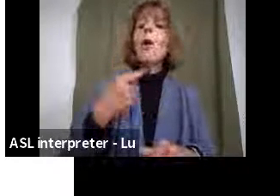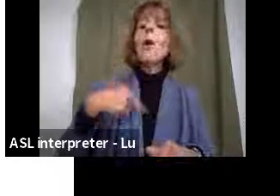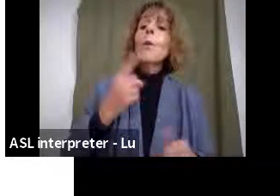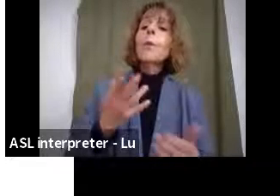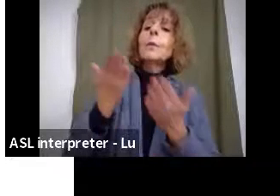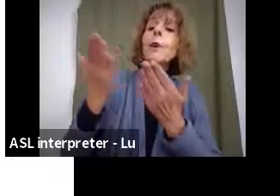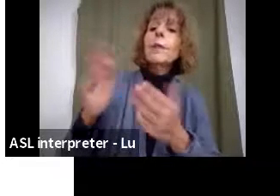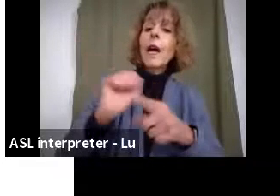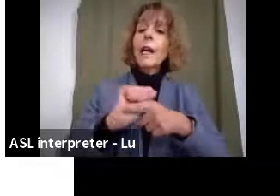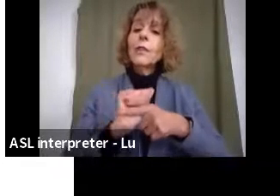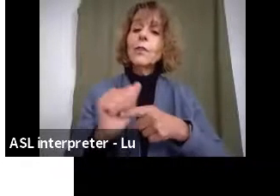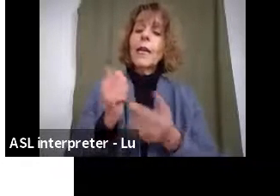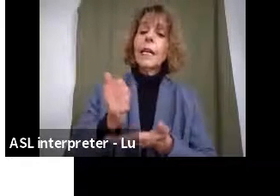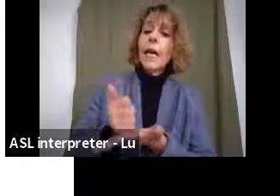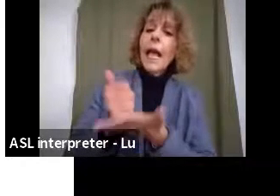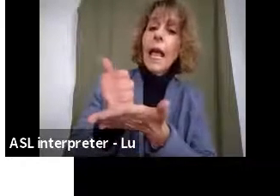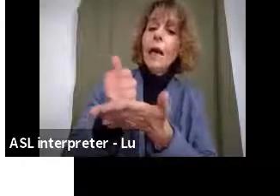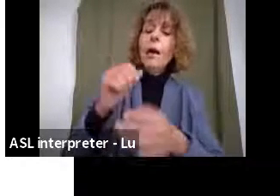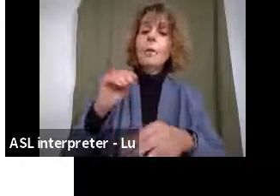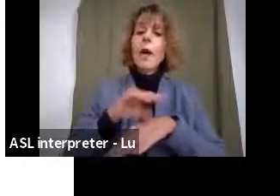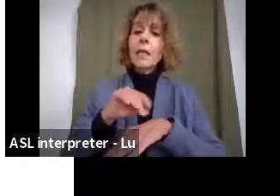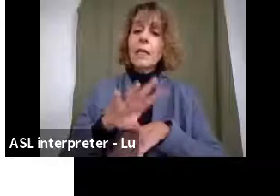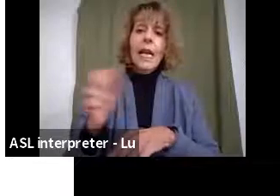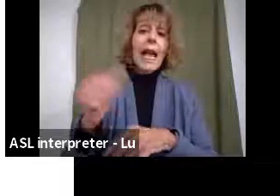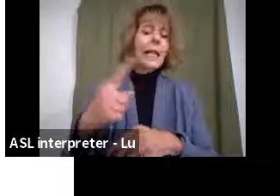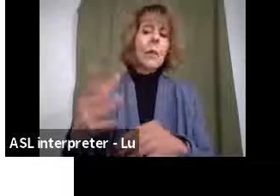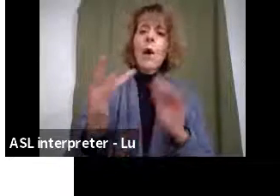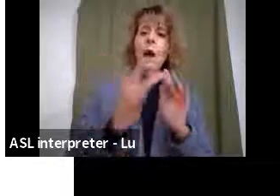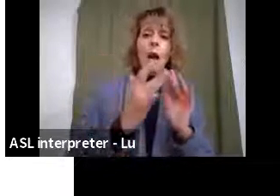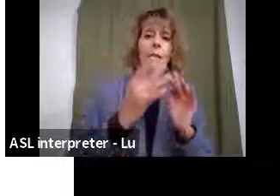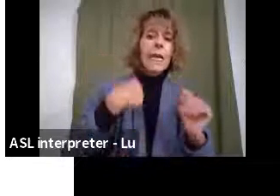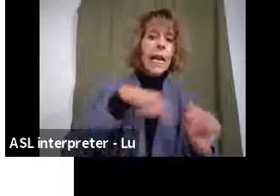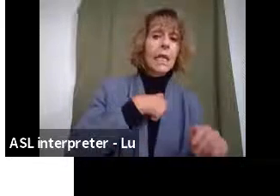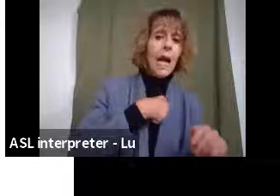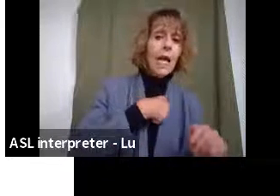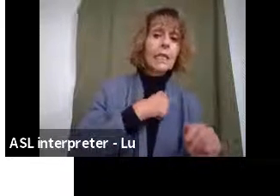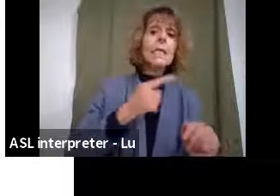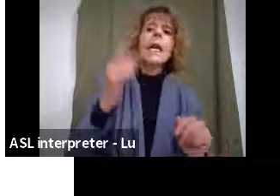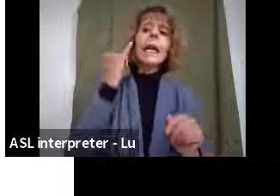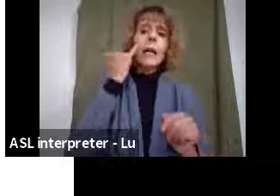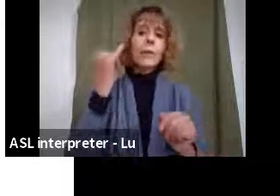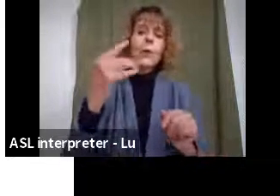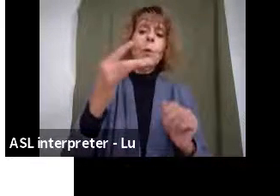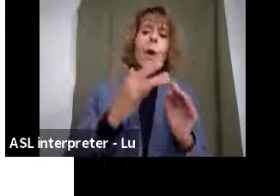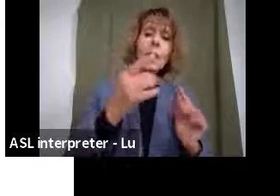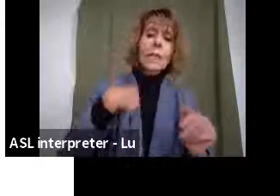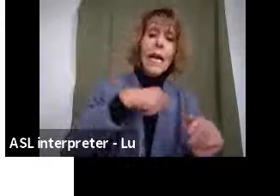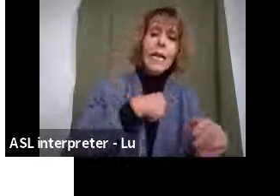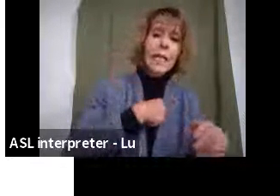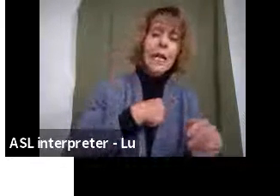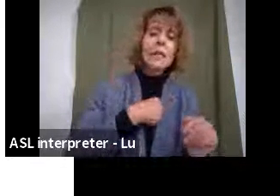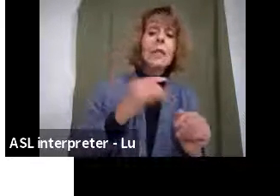confidential. We're fortunate to be housed within the Institute for Human-Centered Design, an